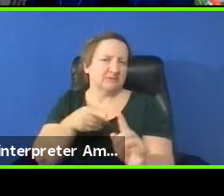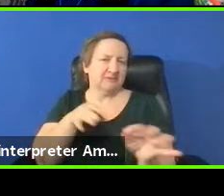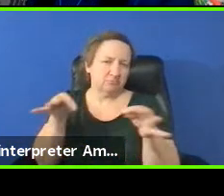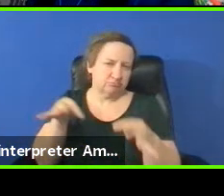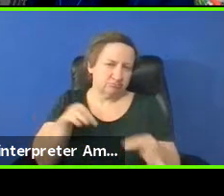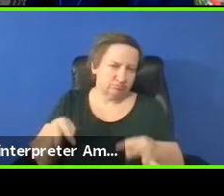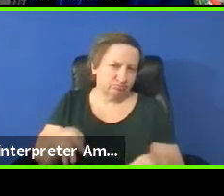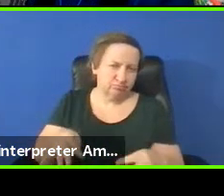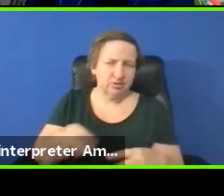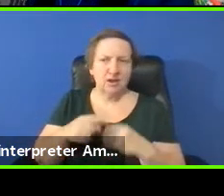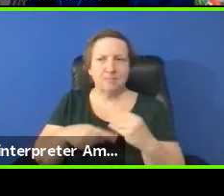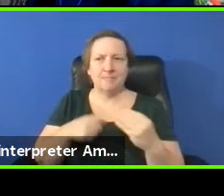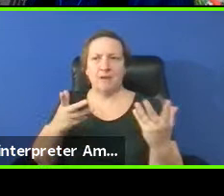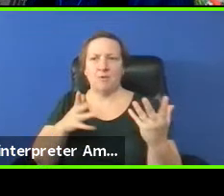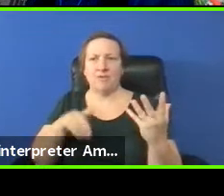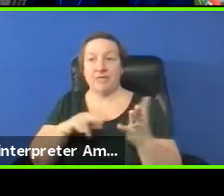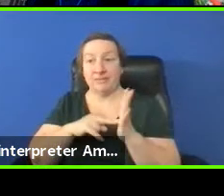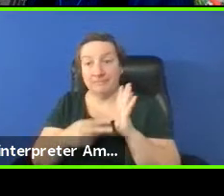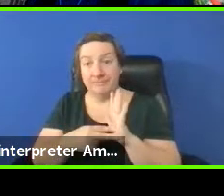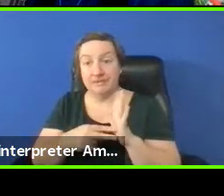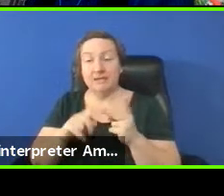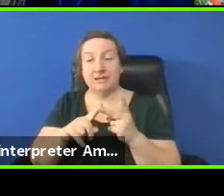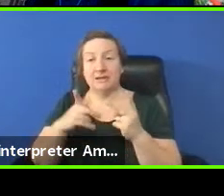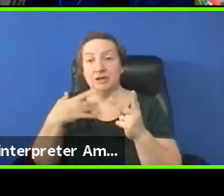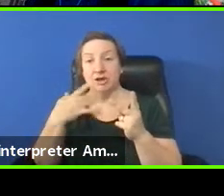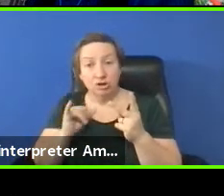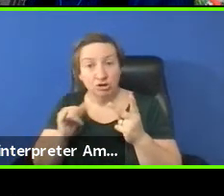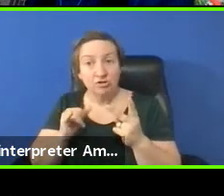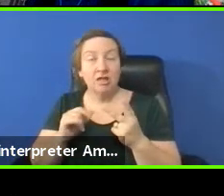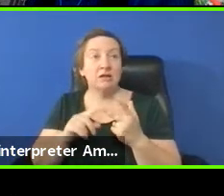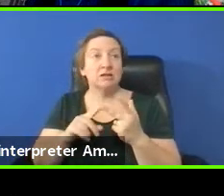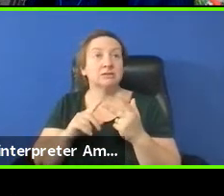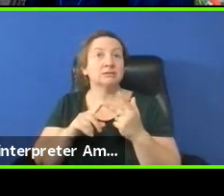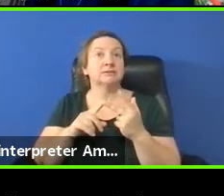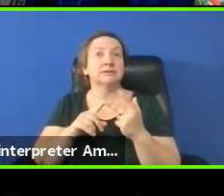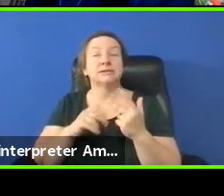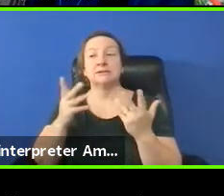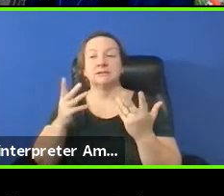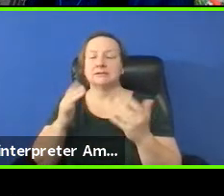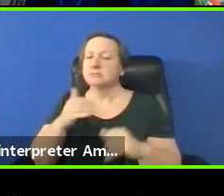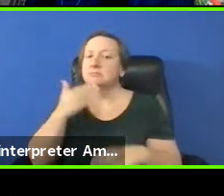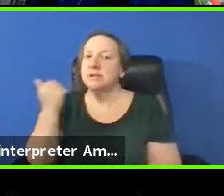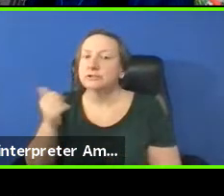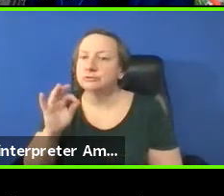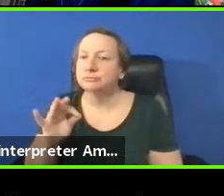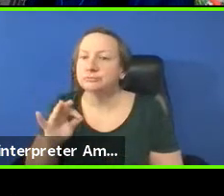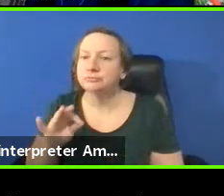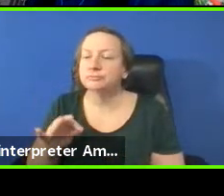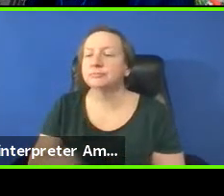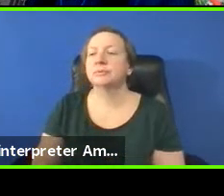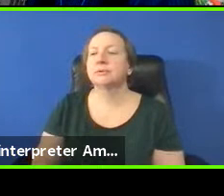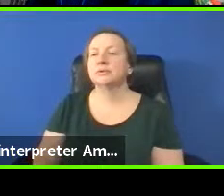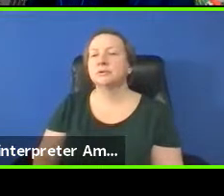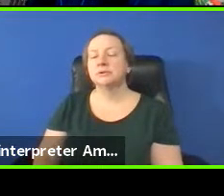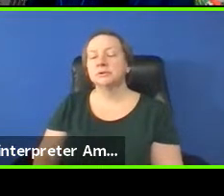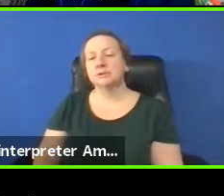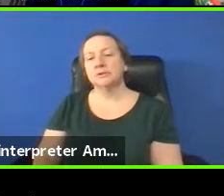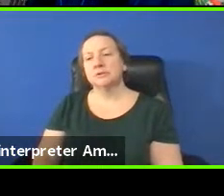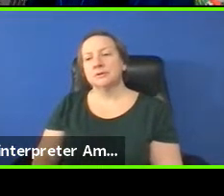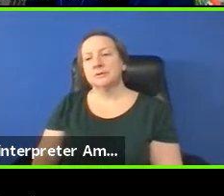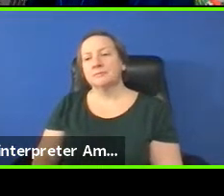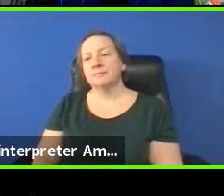in terms of what that is, what it can look like, what the better, because we're